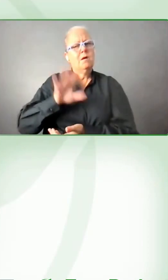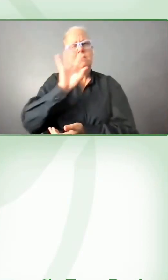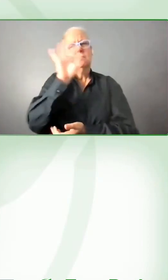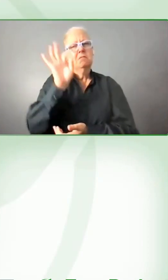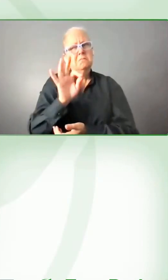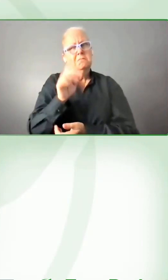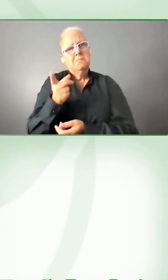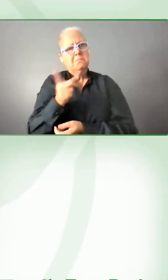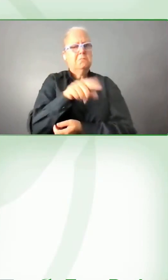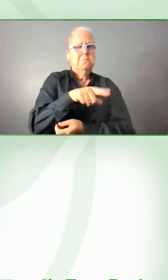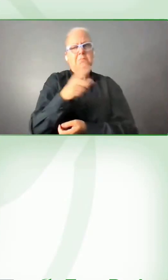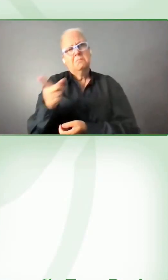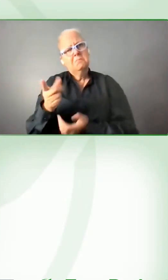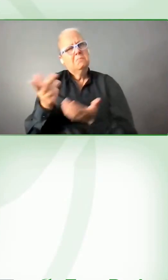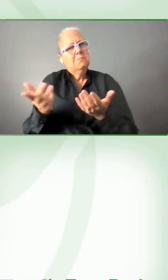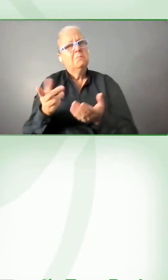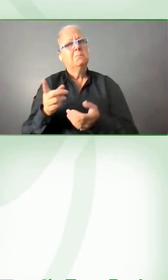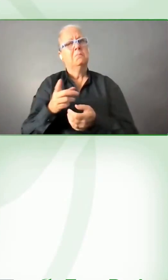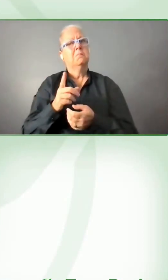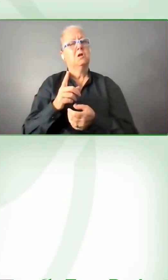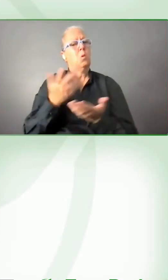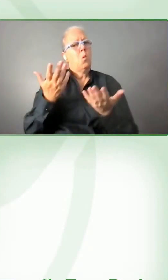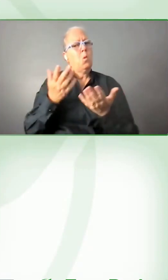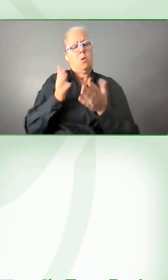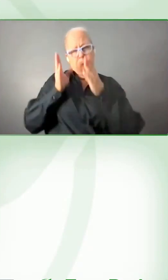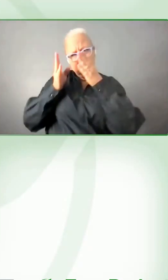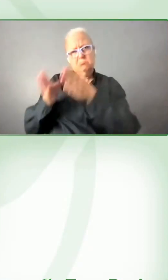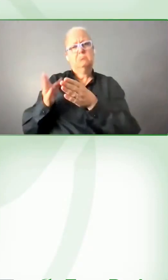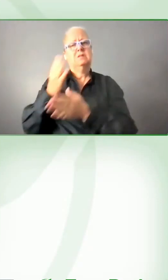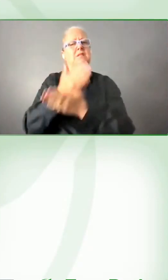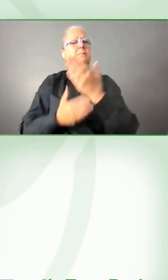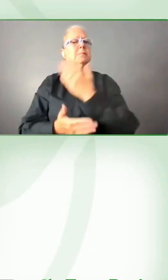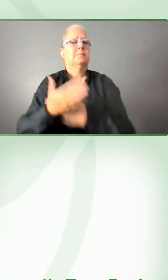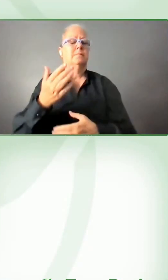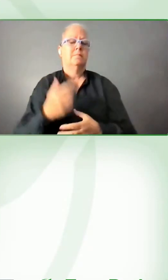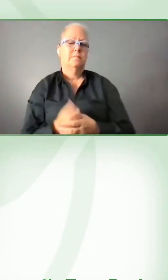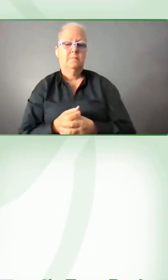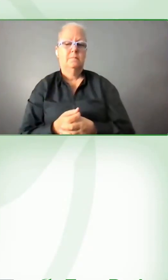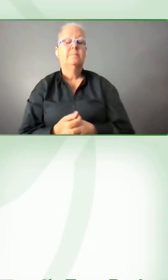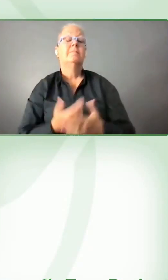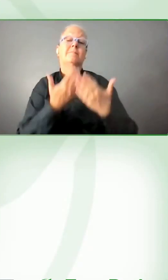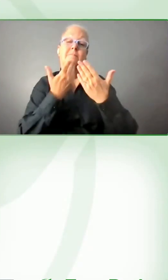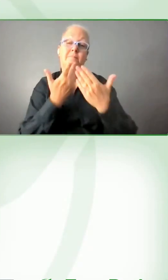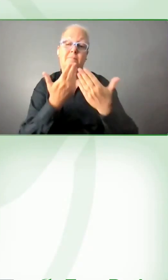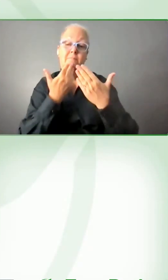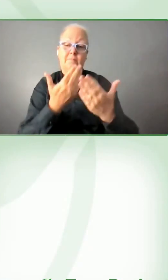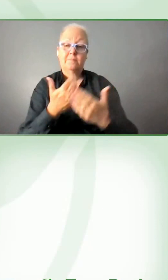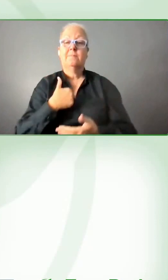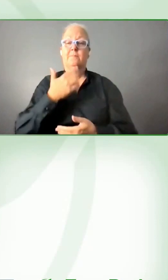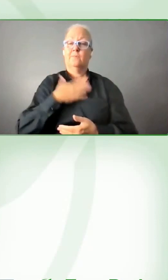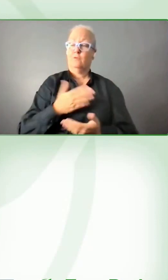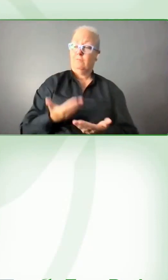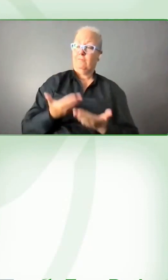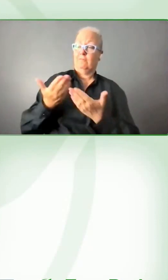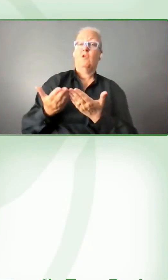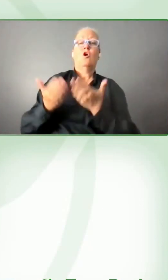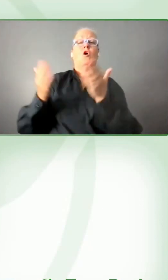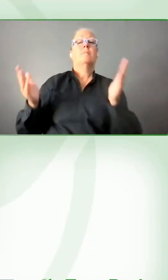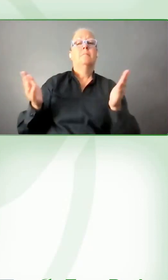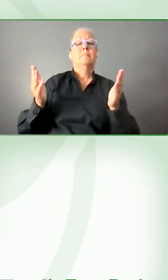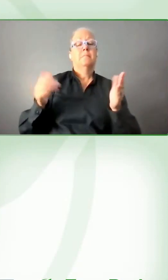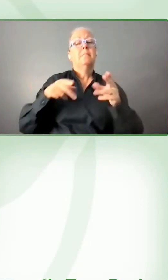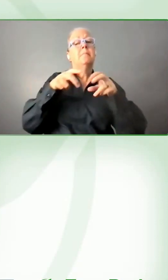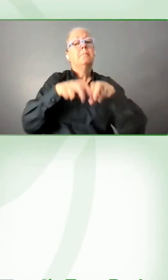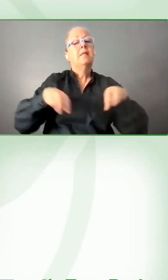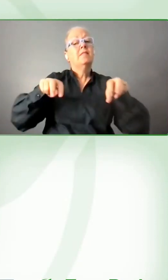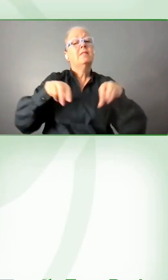you. Thank you for your question. I'm going to open it to our panel for